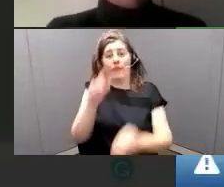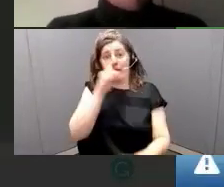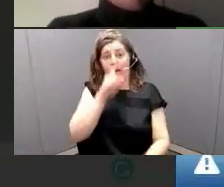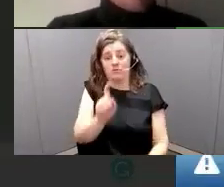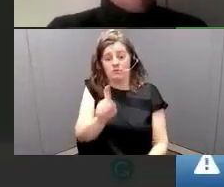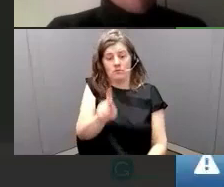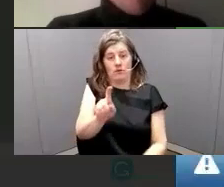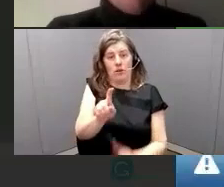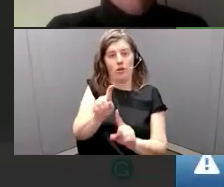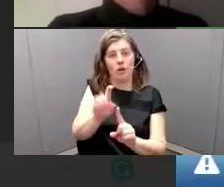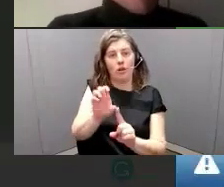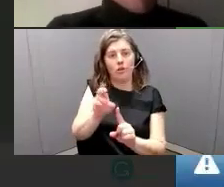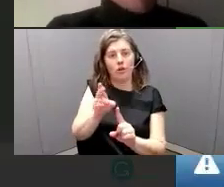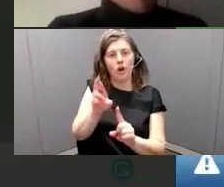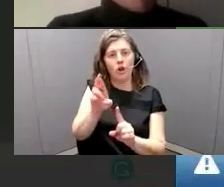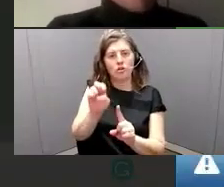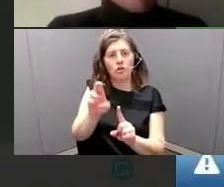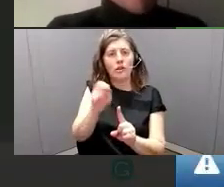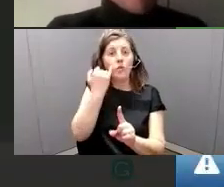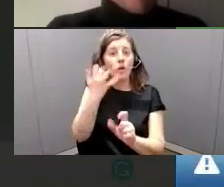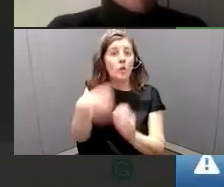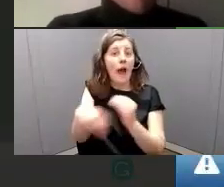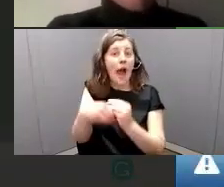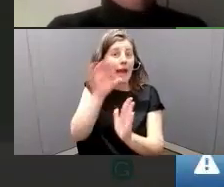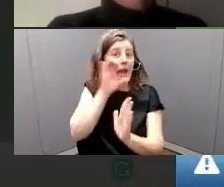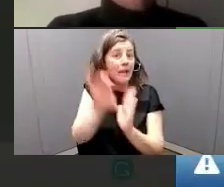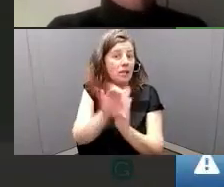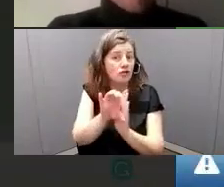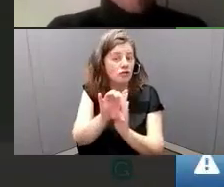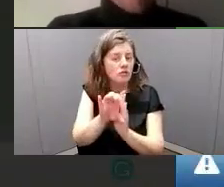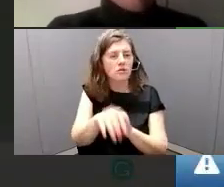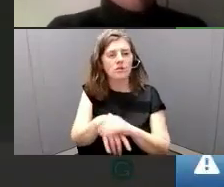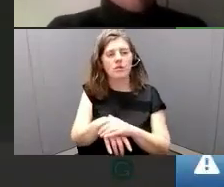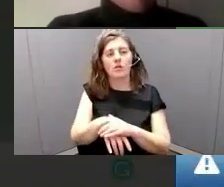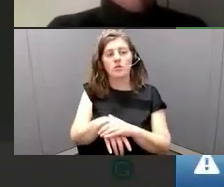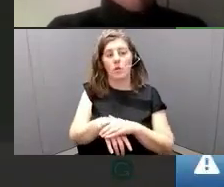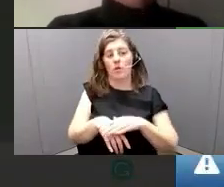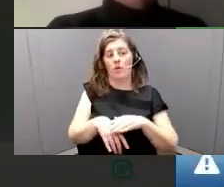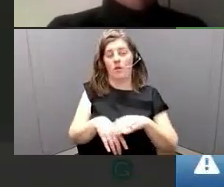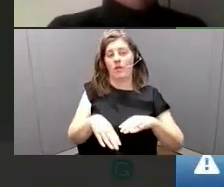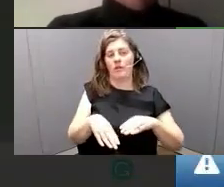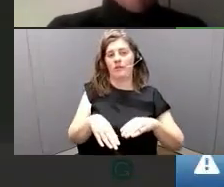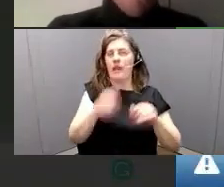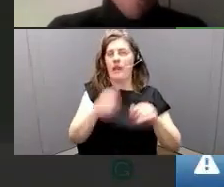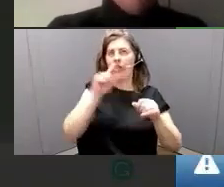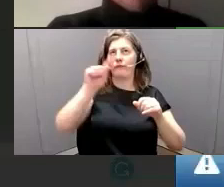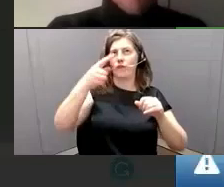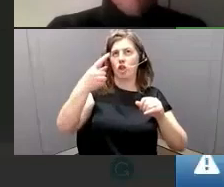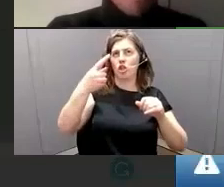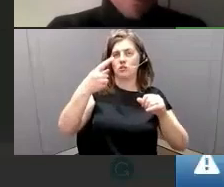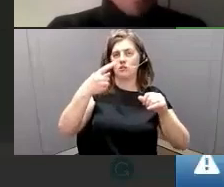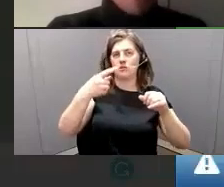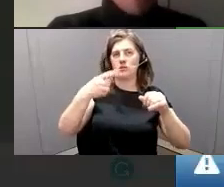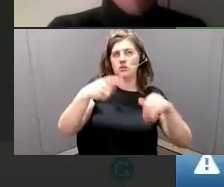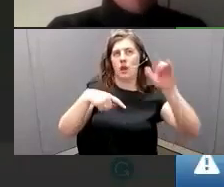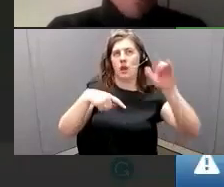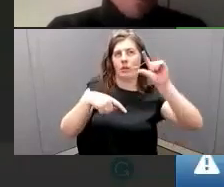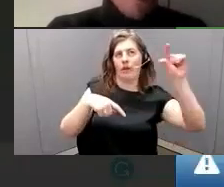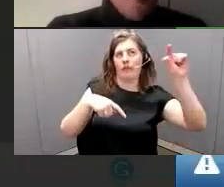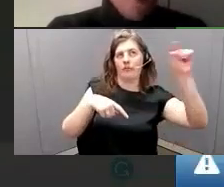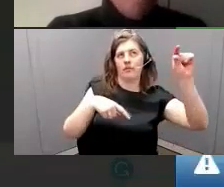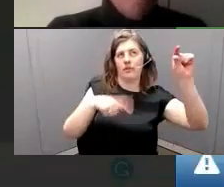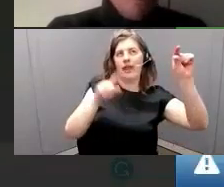where you want to, for example, add an image. So the first button here, well, not the first top left hand, because that